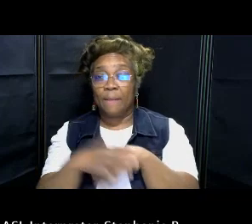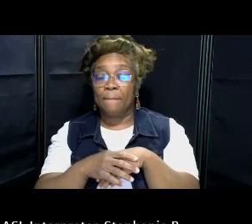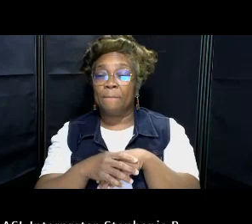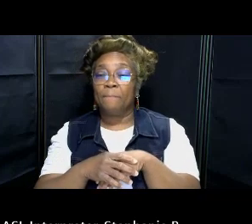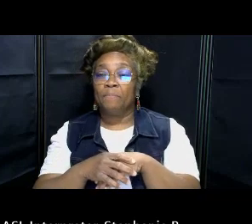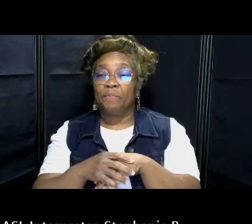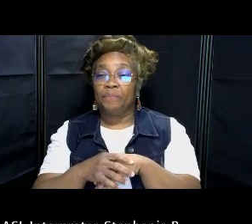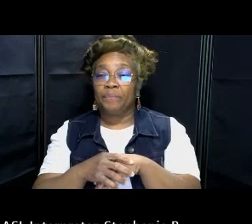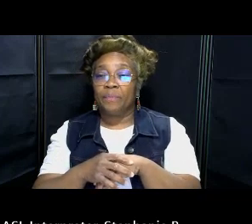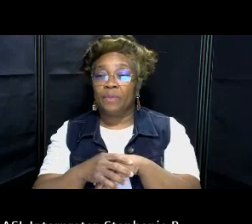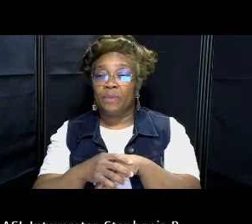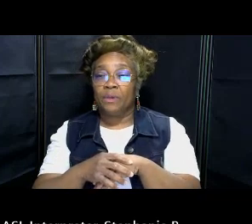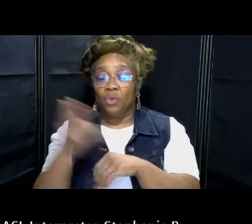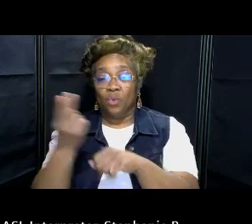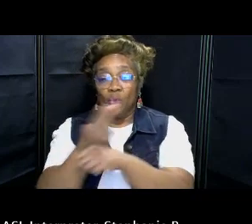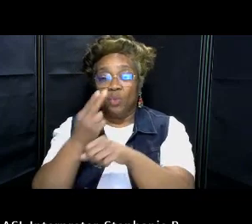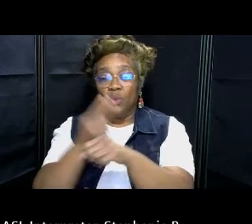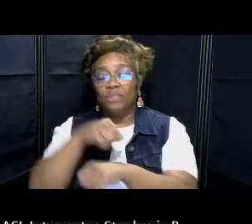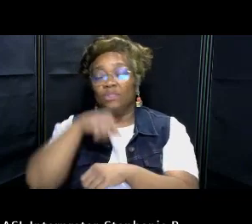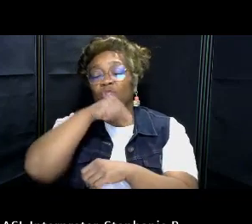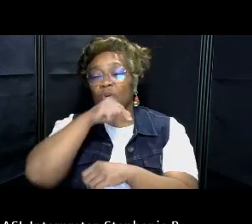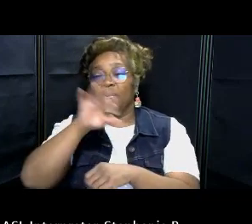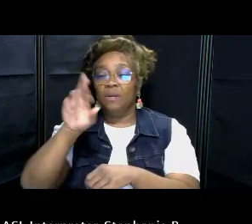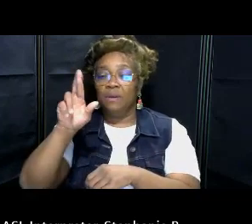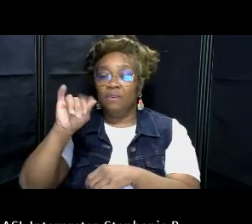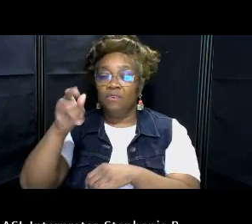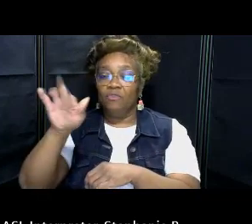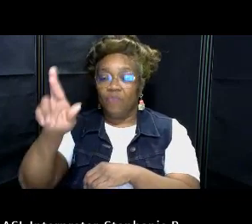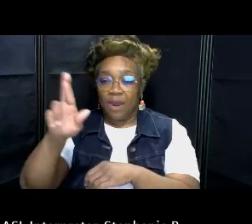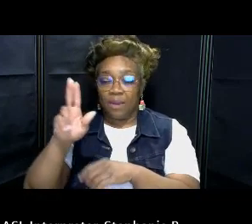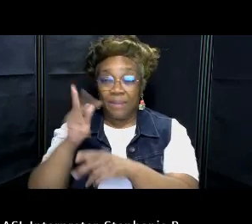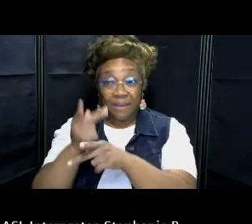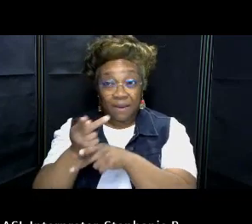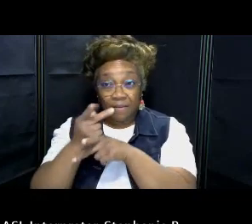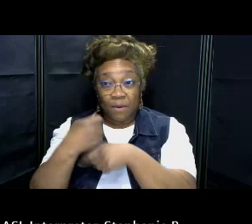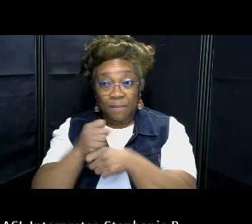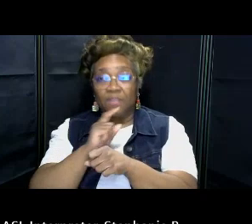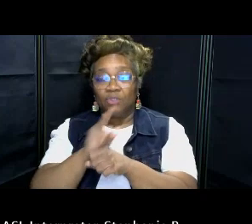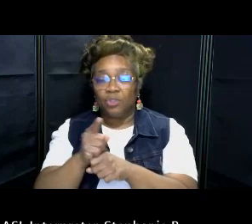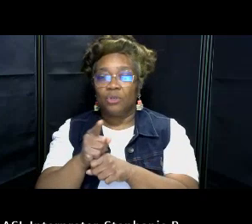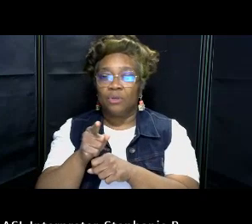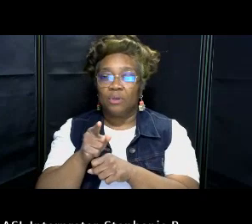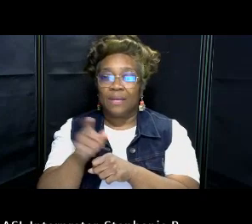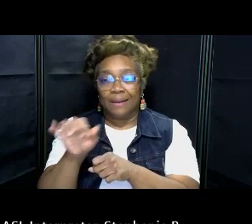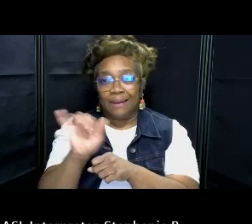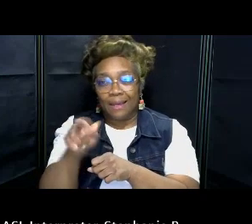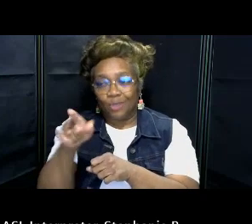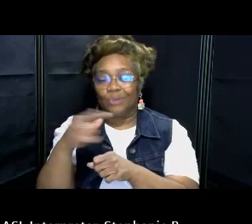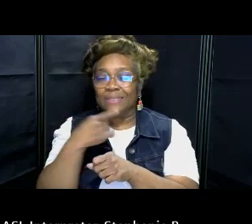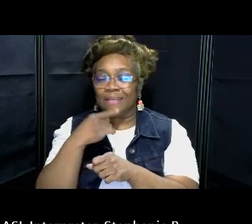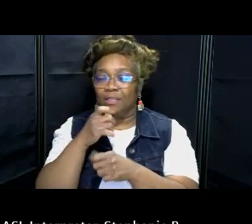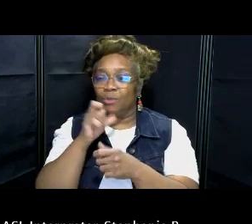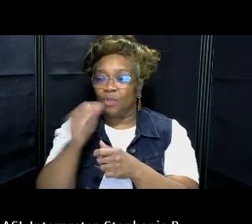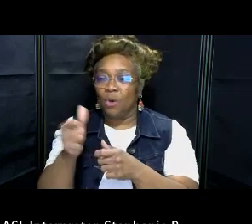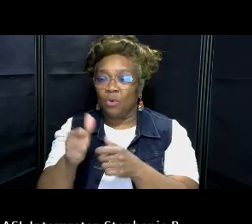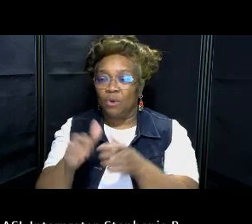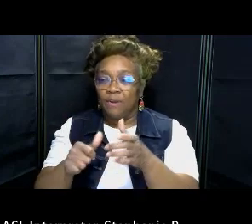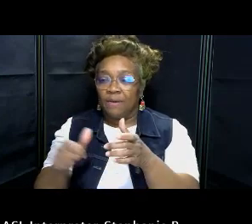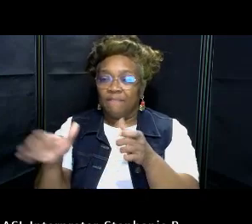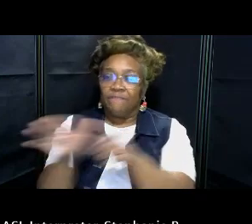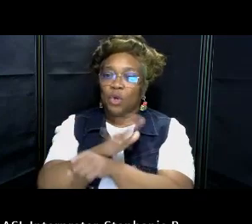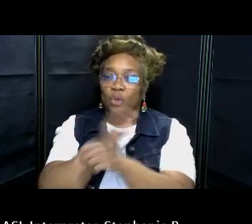in place when you're utilizing those turkey fryers are to make sure that you're not that like you stated, you don't overfill the turkey fryer, that